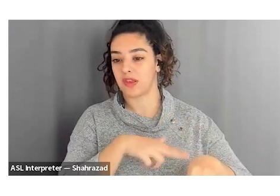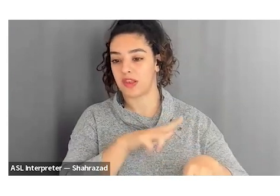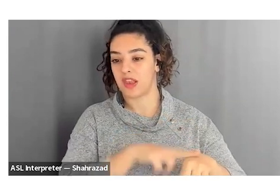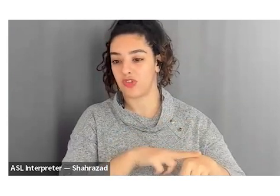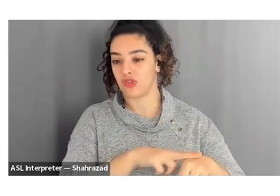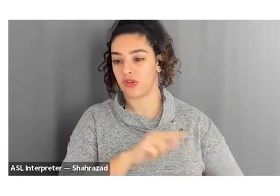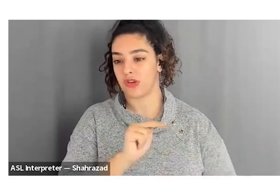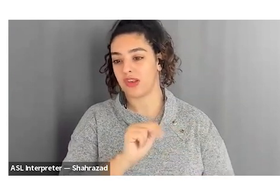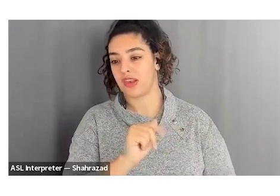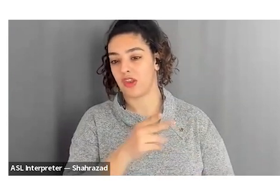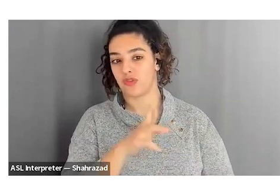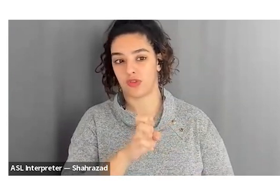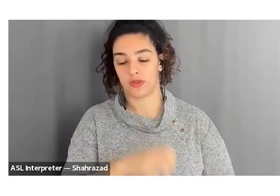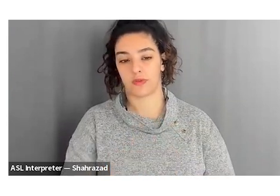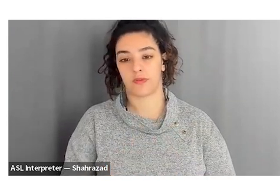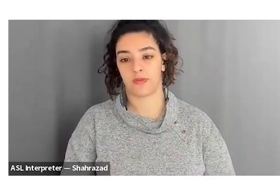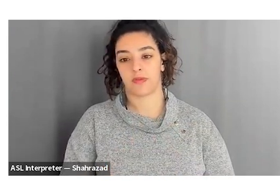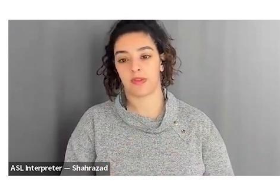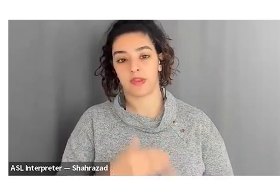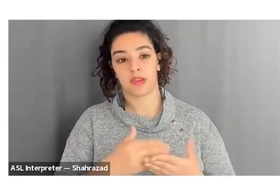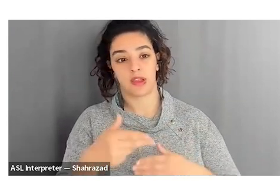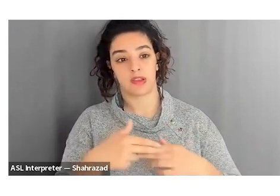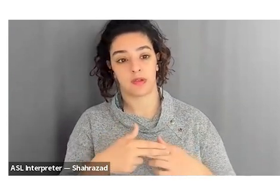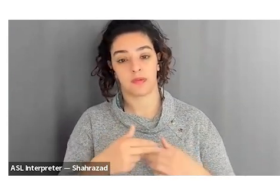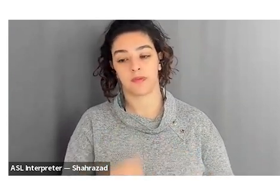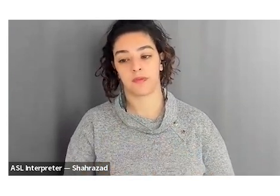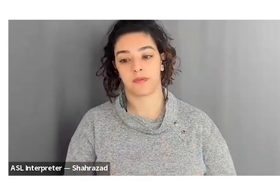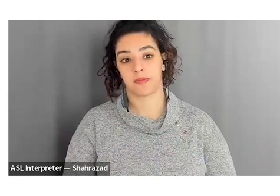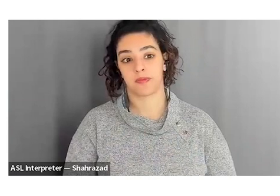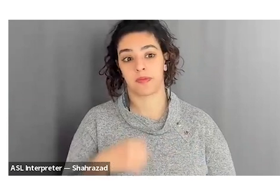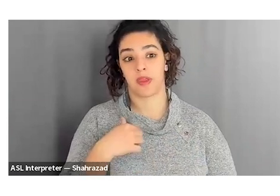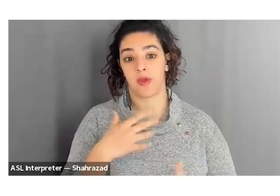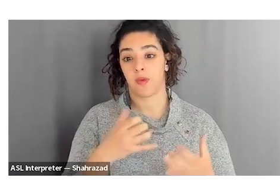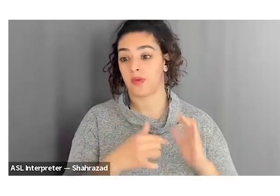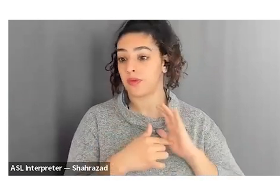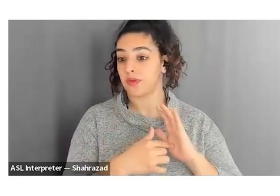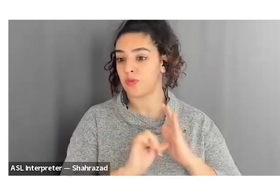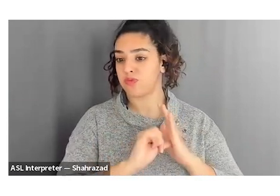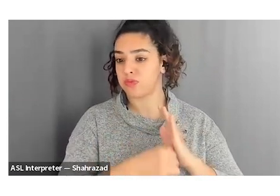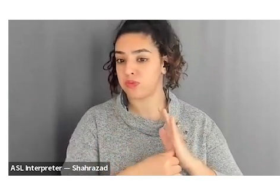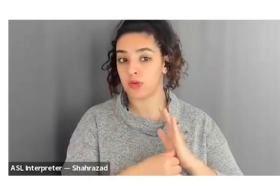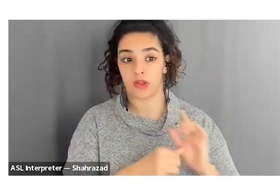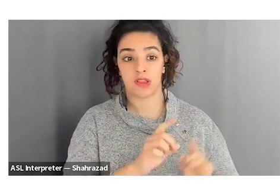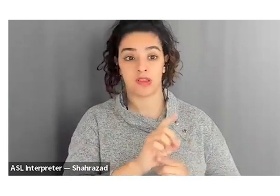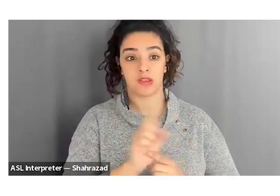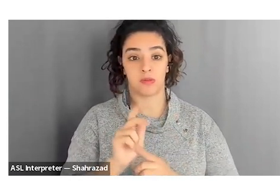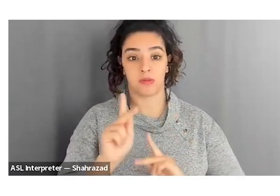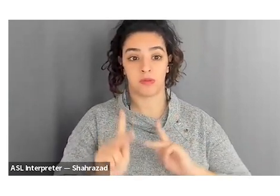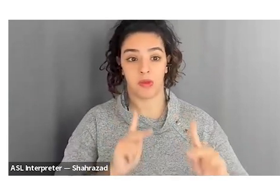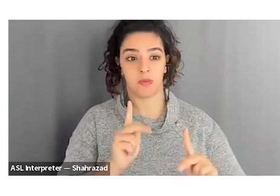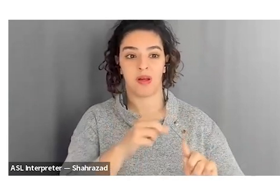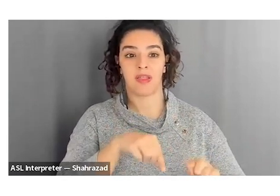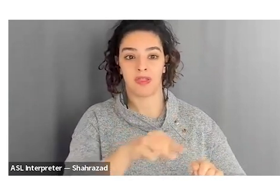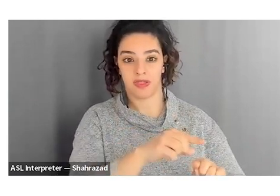So I wanted to highlight that disabled people, all of us, are worthy of joy, tenderness, softness,